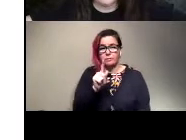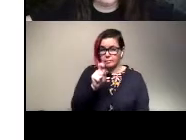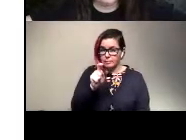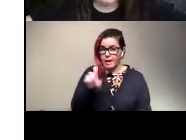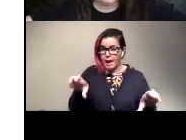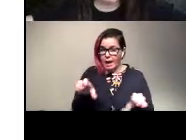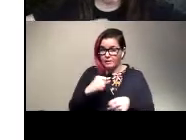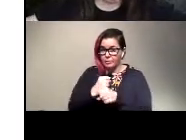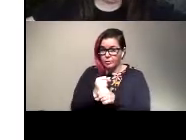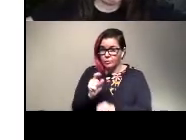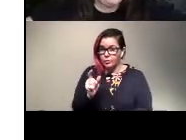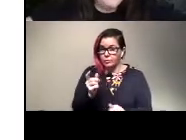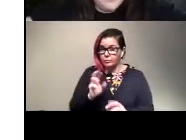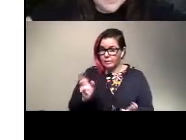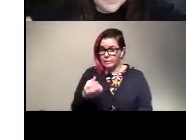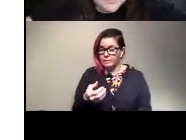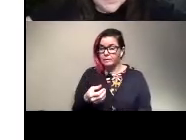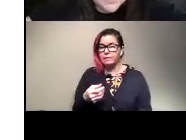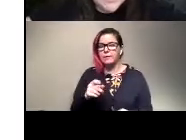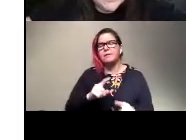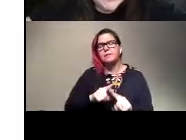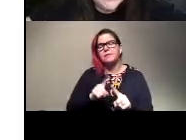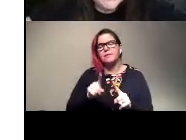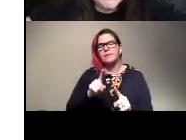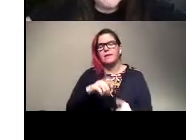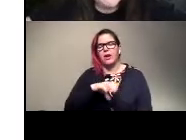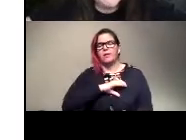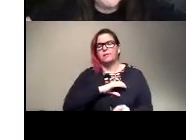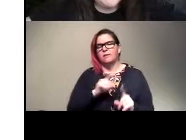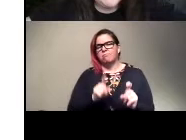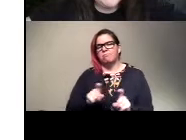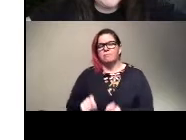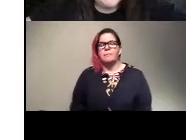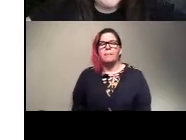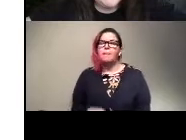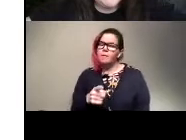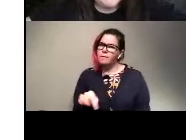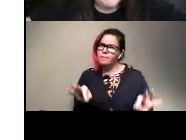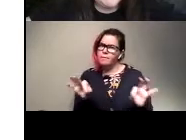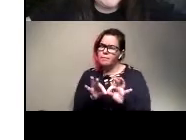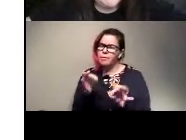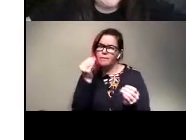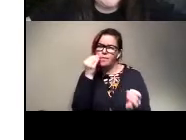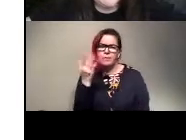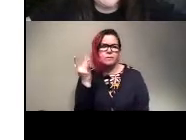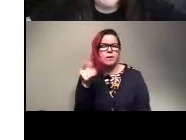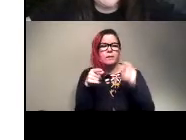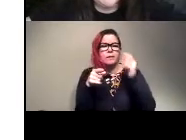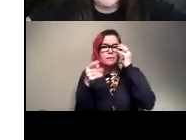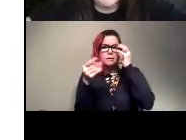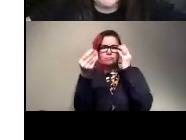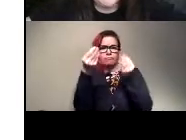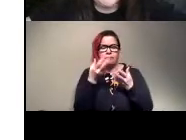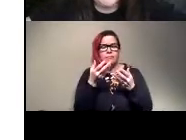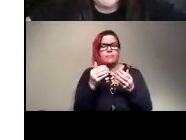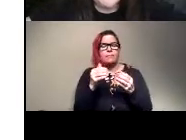producer. And we do a lot of other characterization. And this is really valuable because it starts to let us then be able to take the